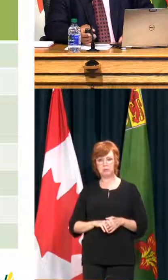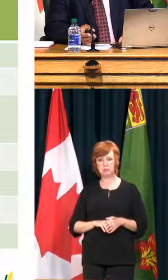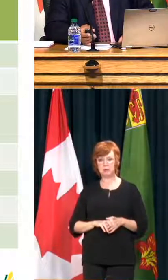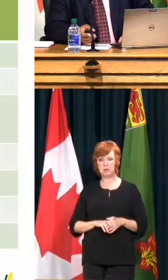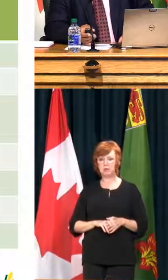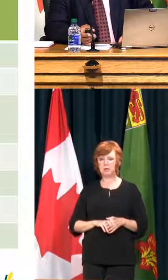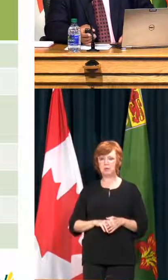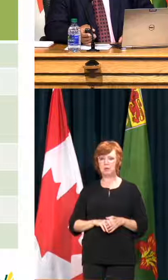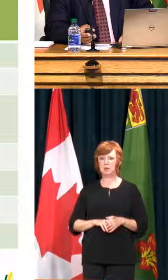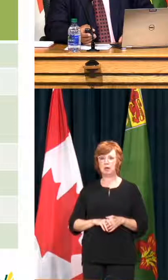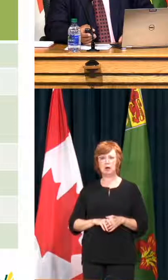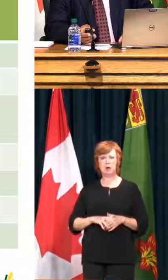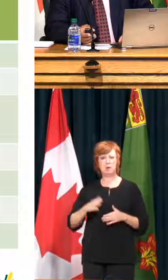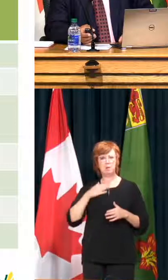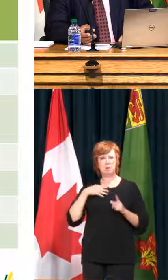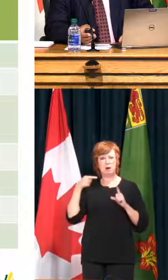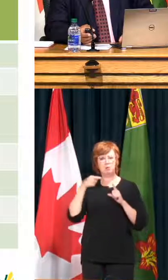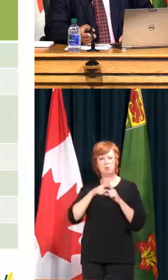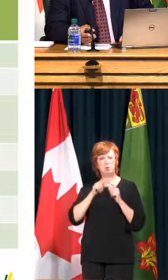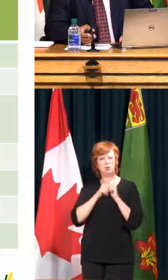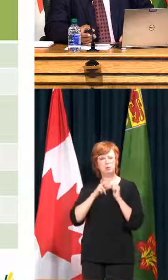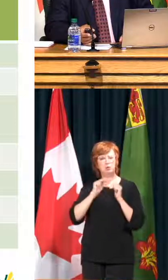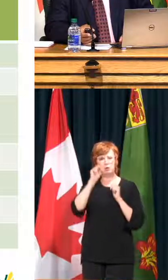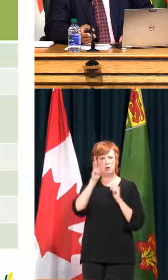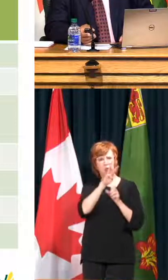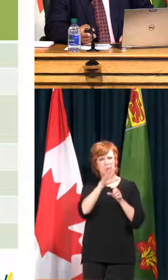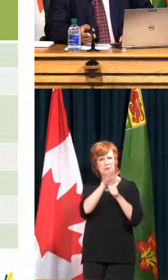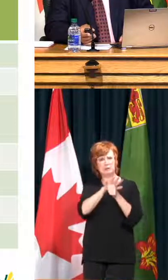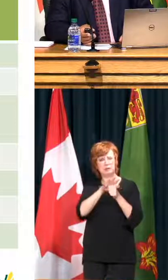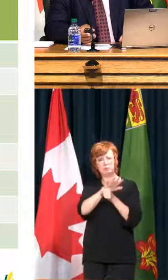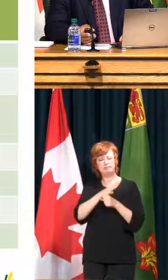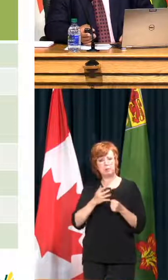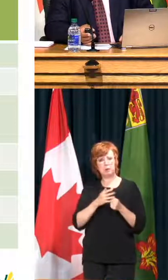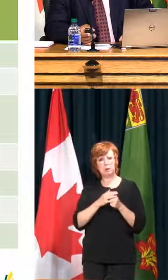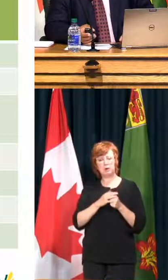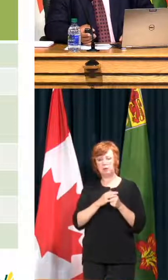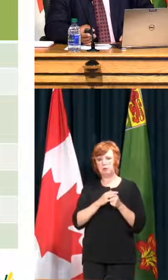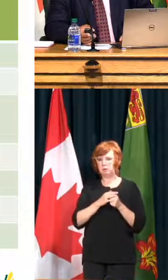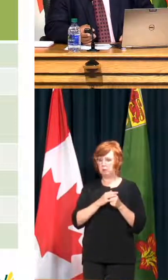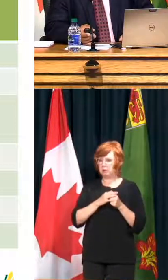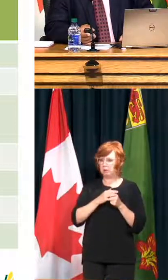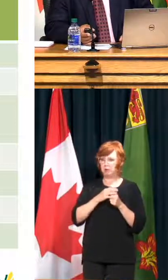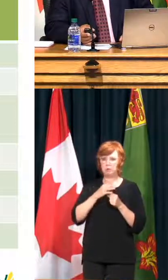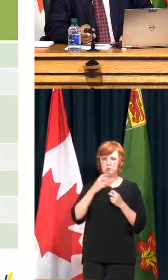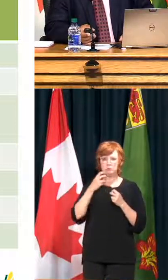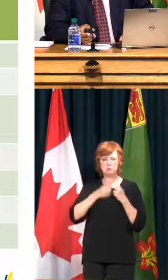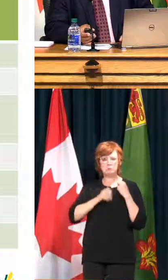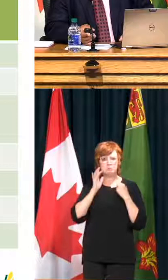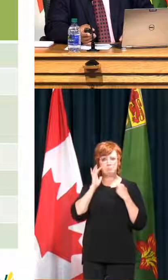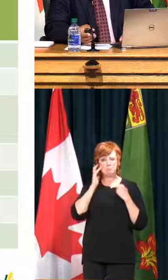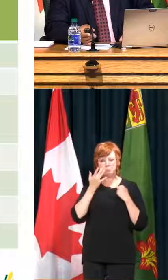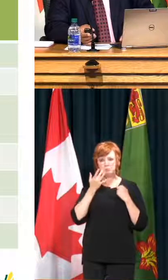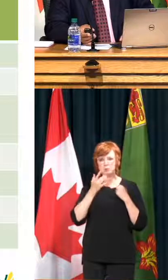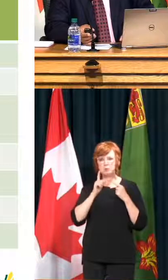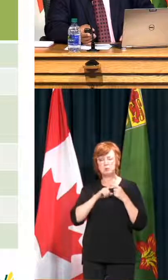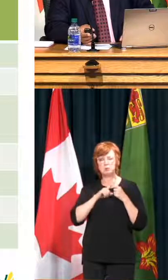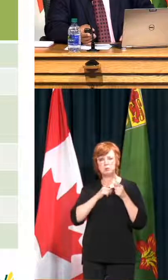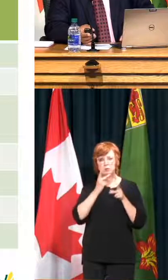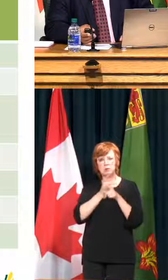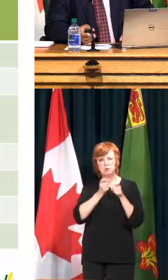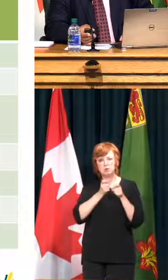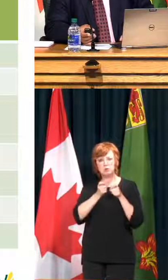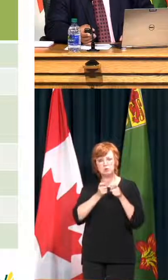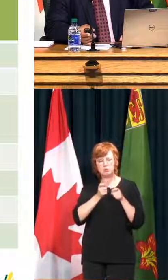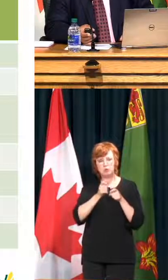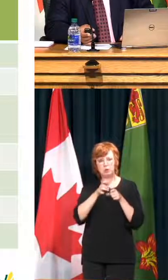is challenging to contain, and there can be hundreds of cases and resulting in hospitalization and death. So the numbers are